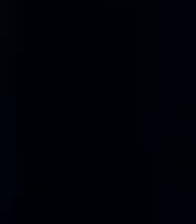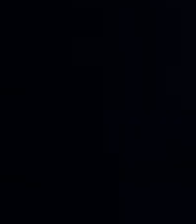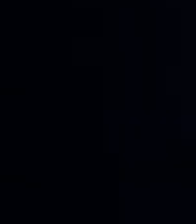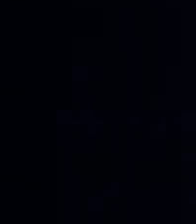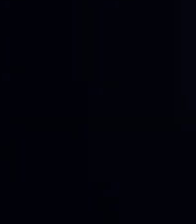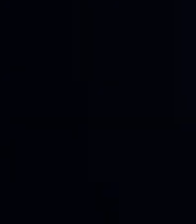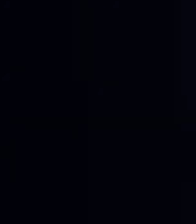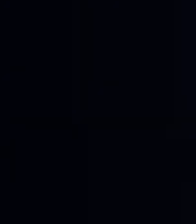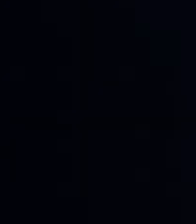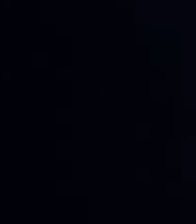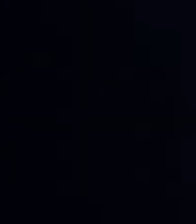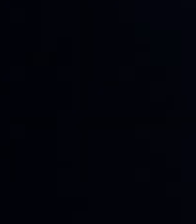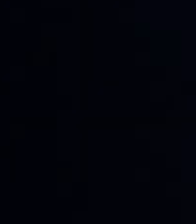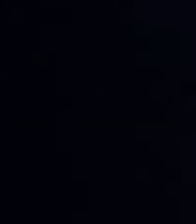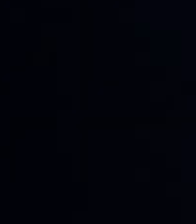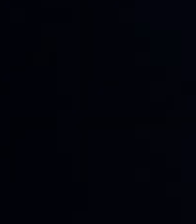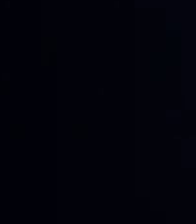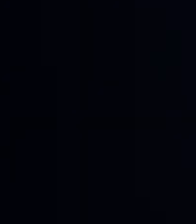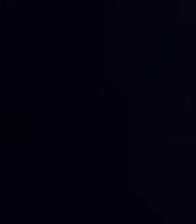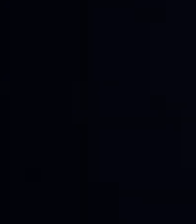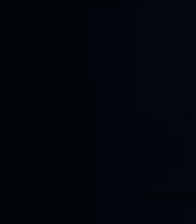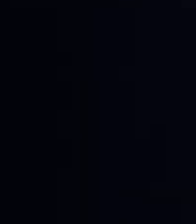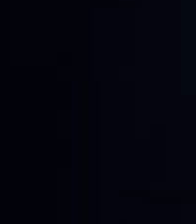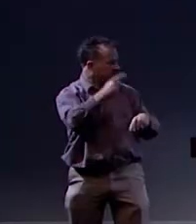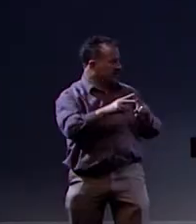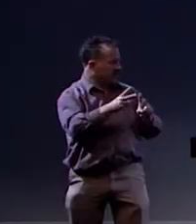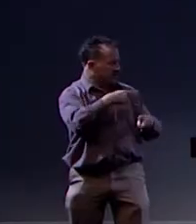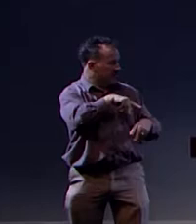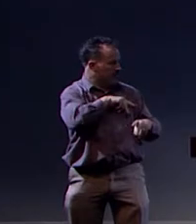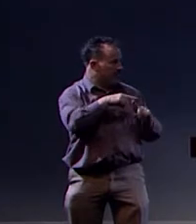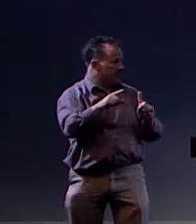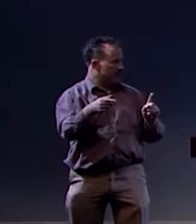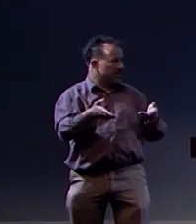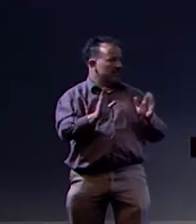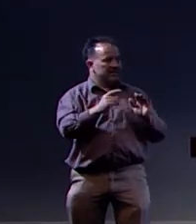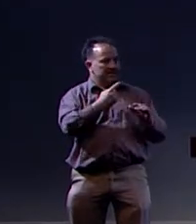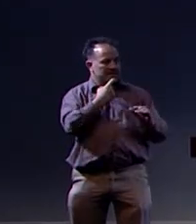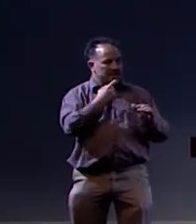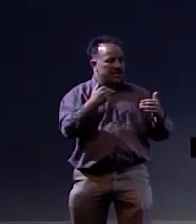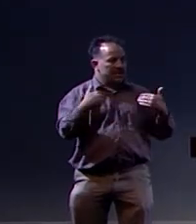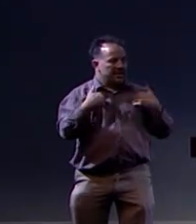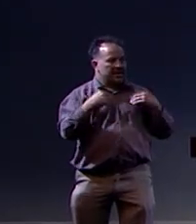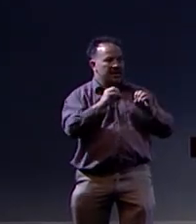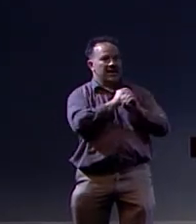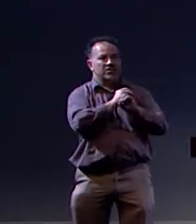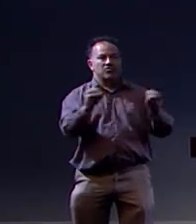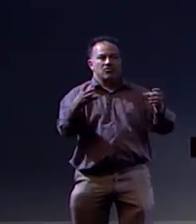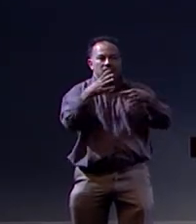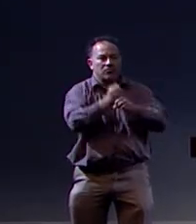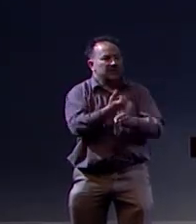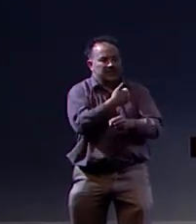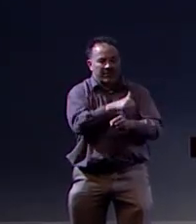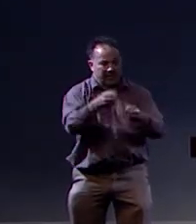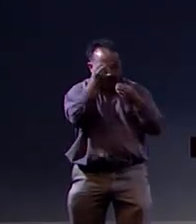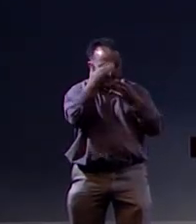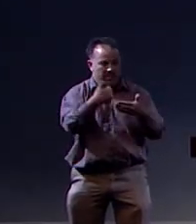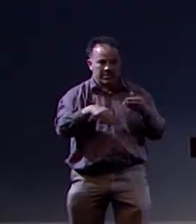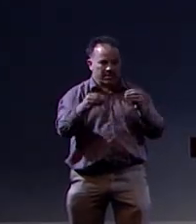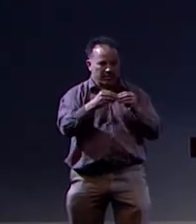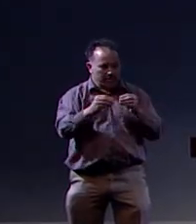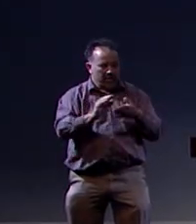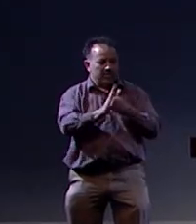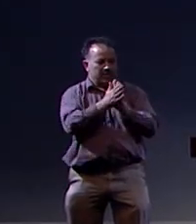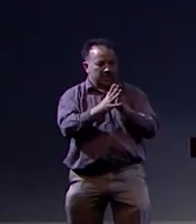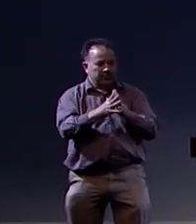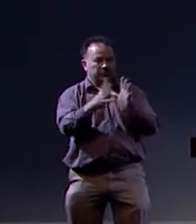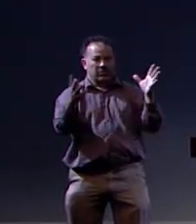friend, and I shouldn't talk about this because it's very personal, but let's just say has no trust of any information anymore, has become so